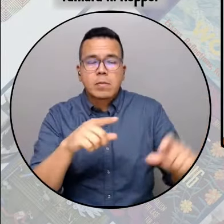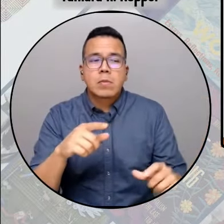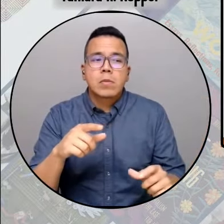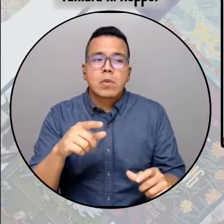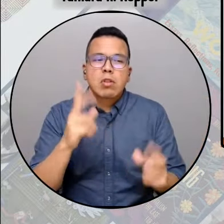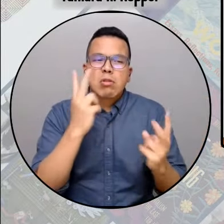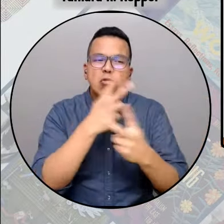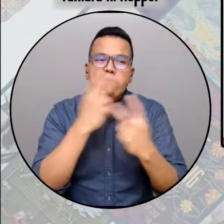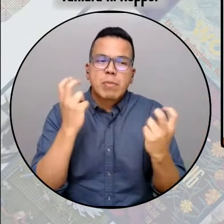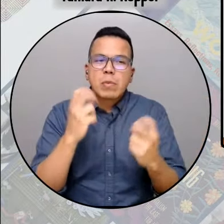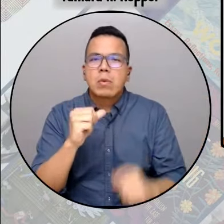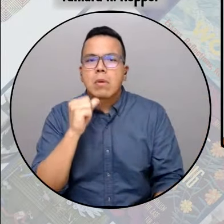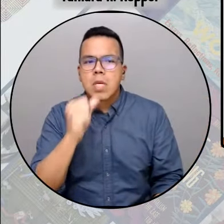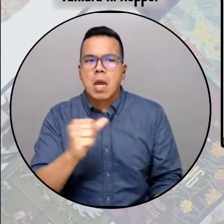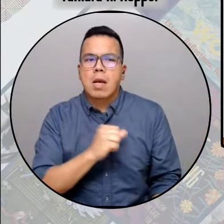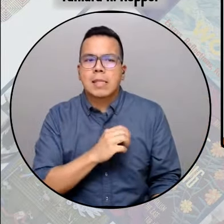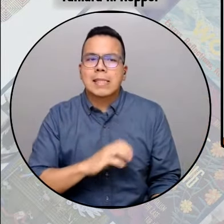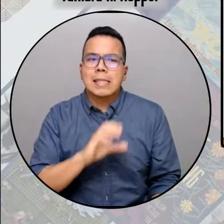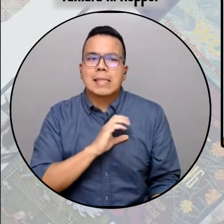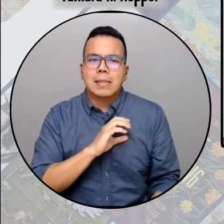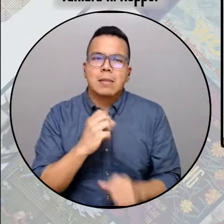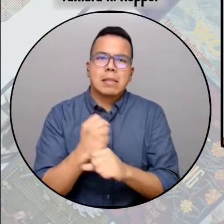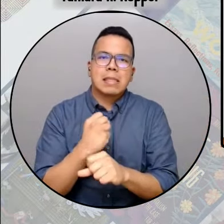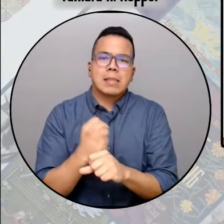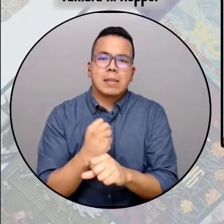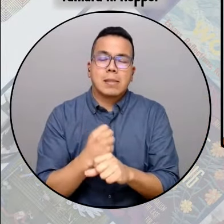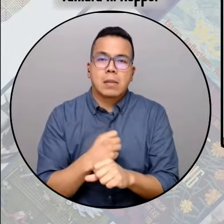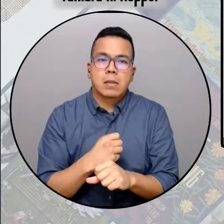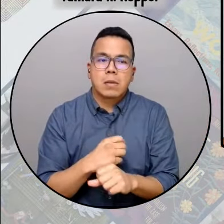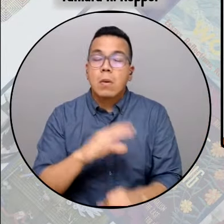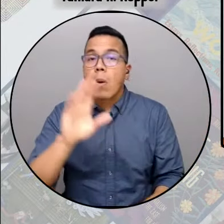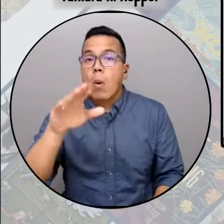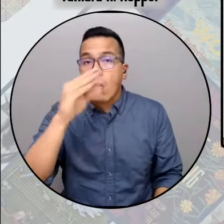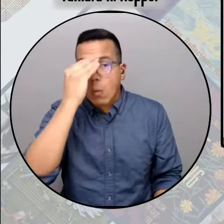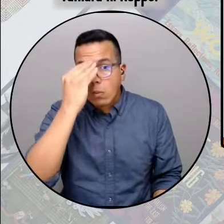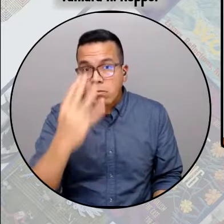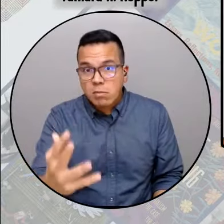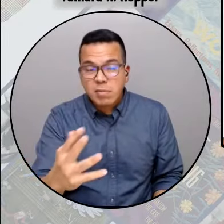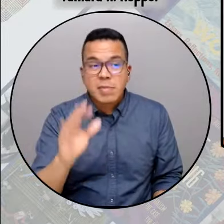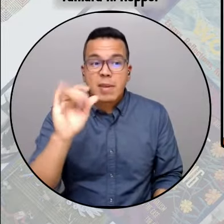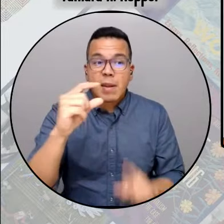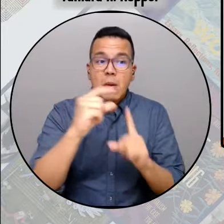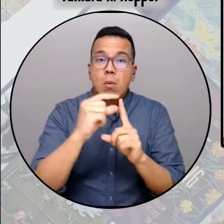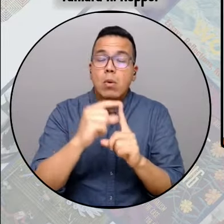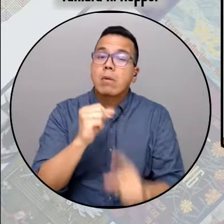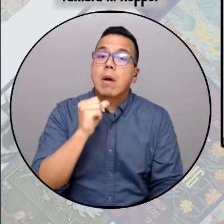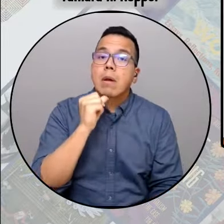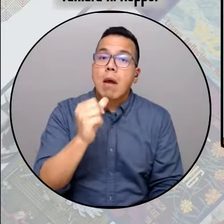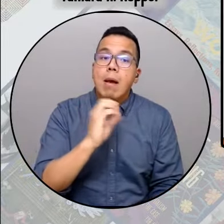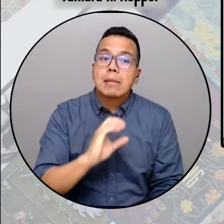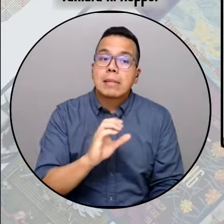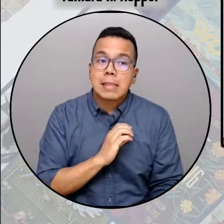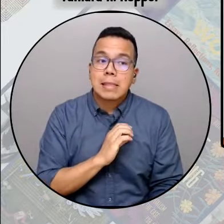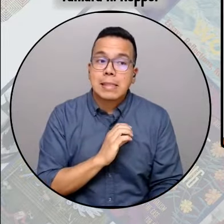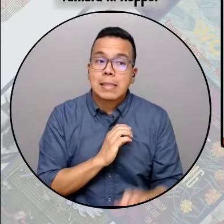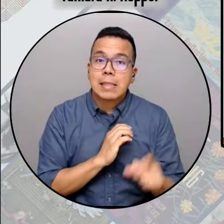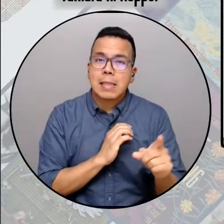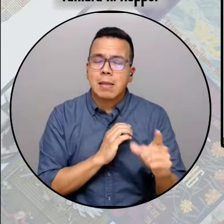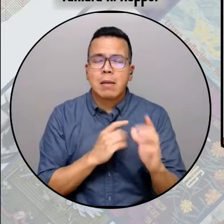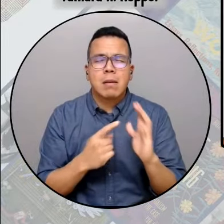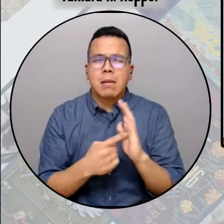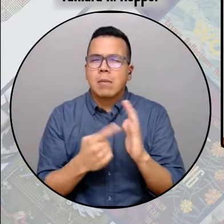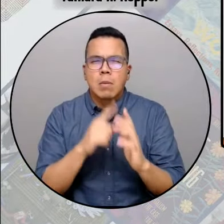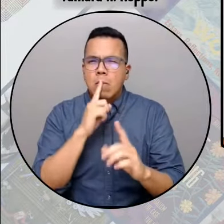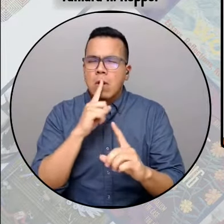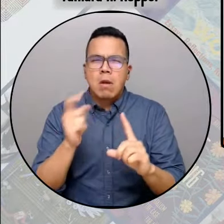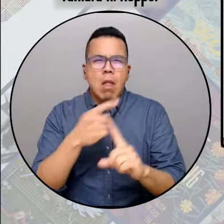so forth, okay? And this is something we want to bookmark too, is that the term non-citizen, and so this is what gets kind of a little loopy, is that when